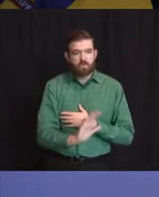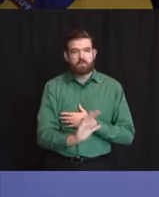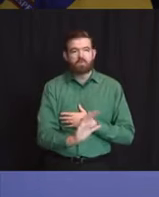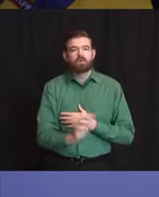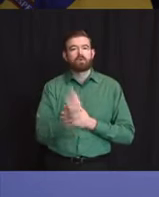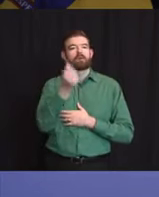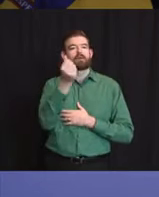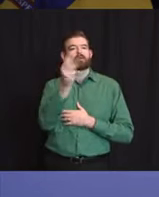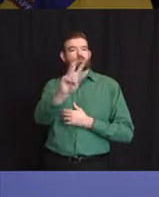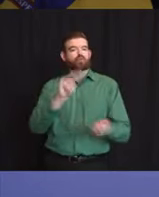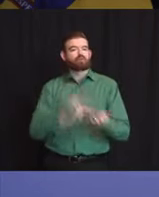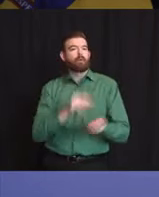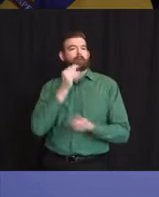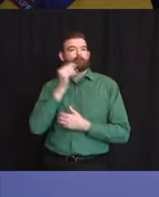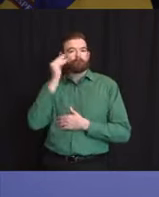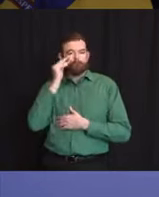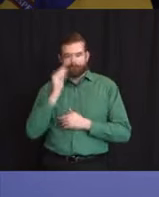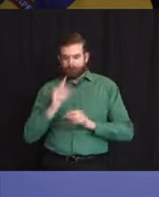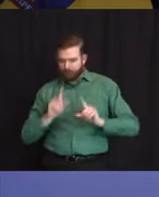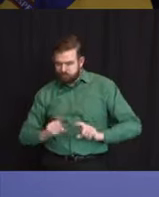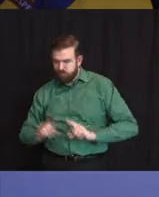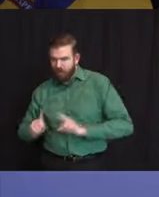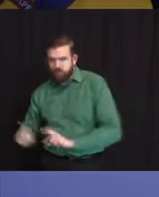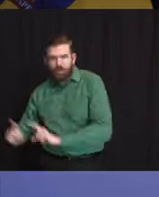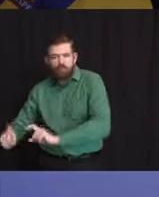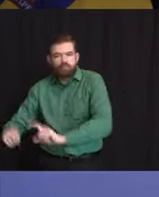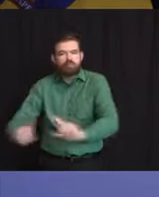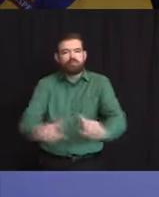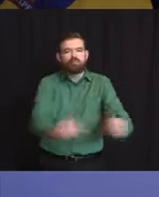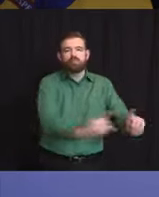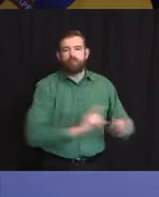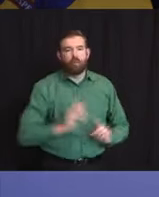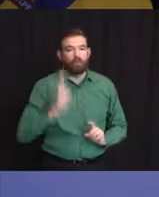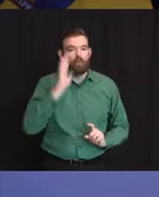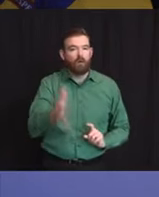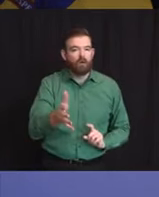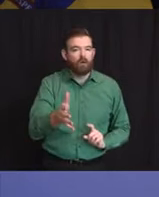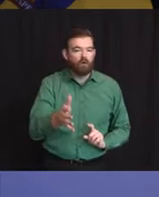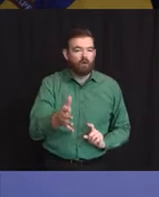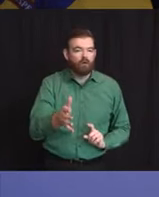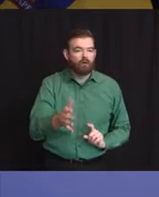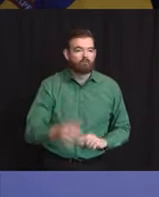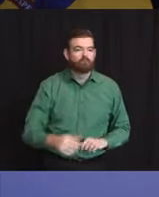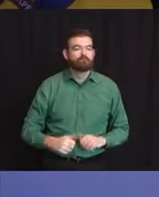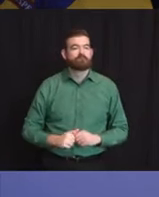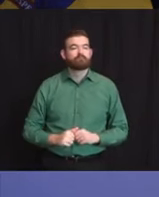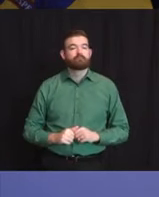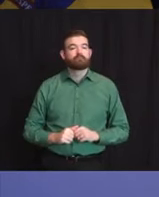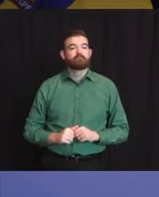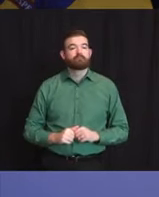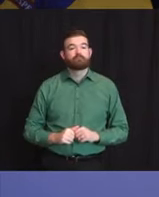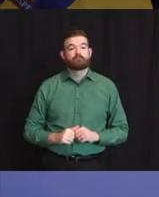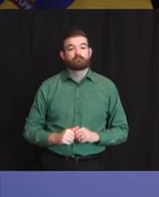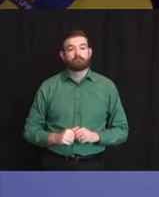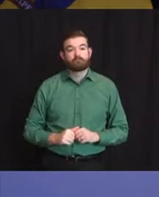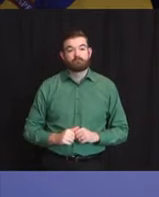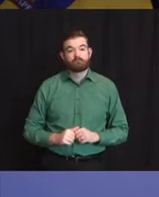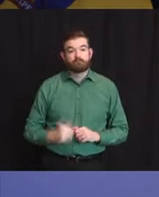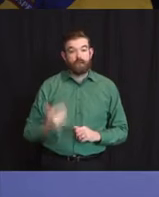arriving to data from this morning, according to data from this morning, of the 7 labs that report to us,